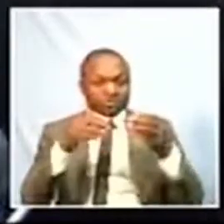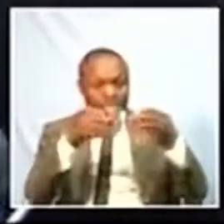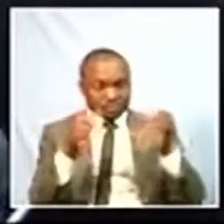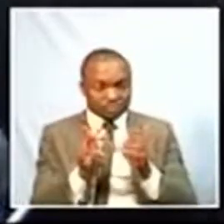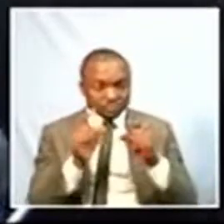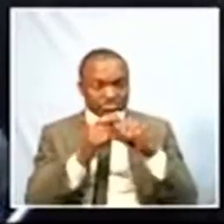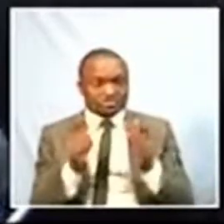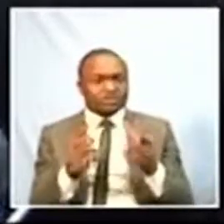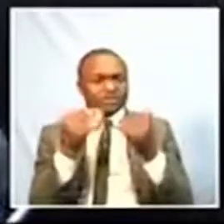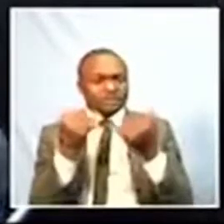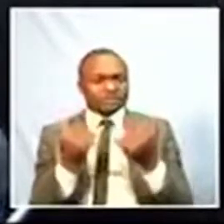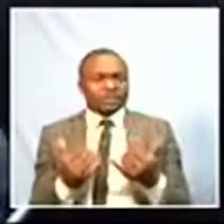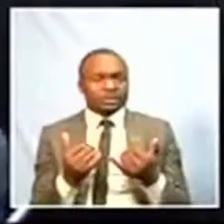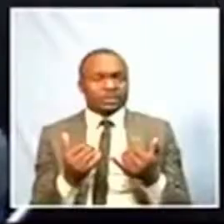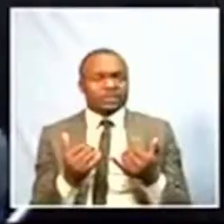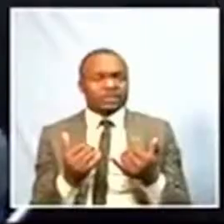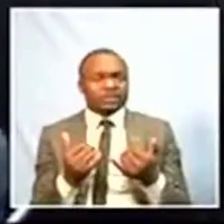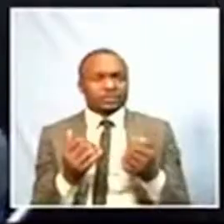to us now she's saying